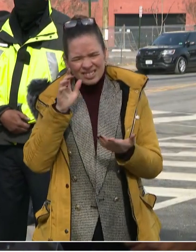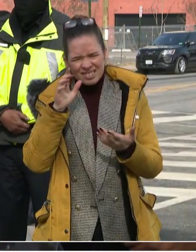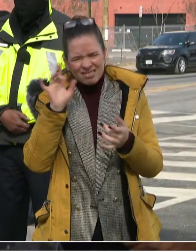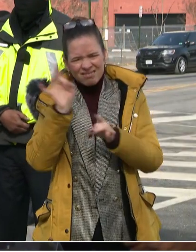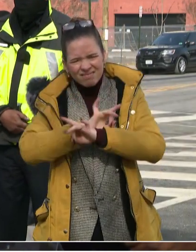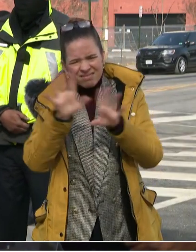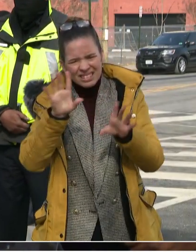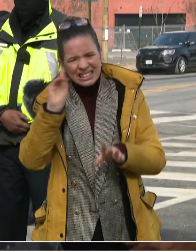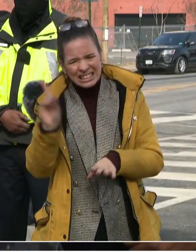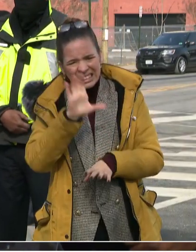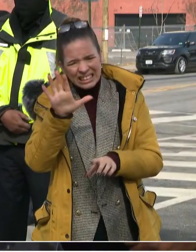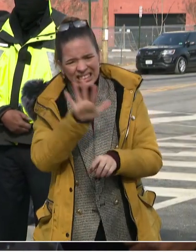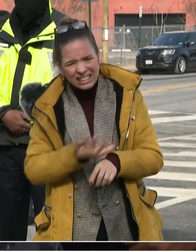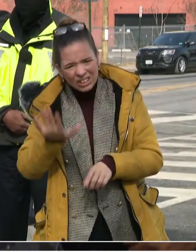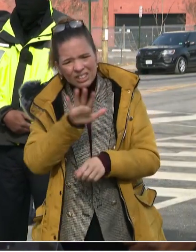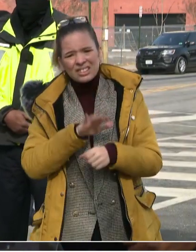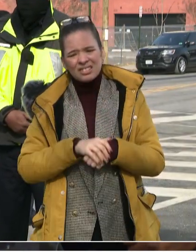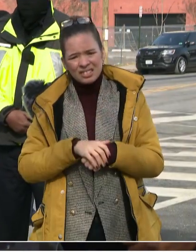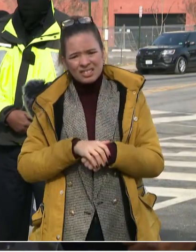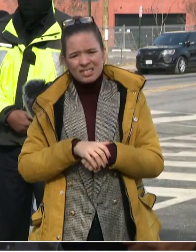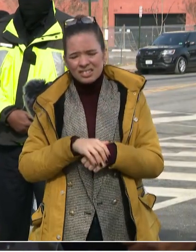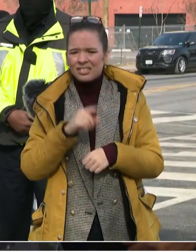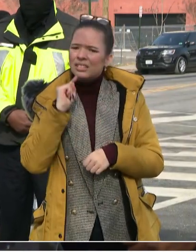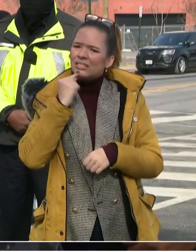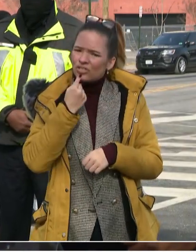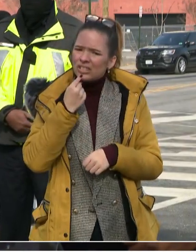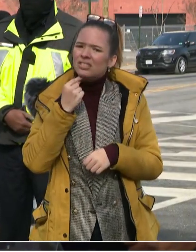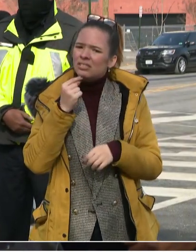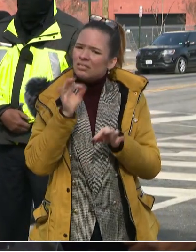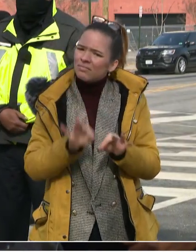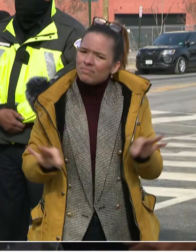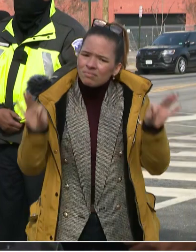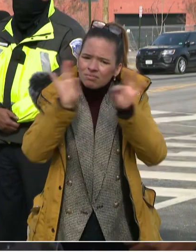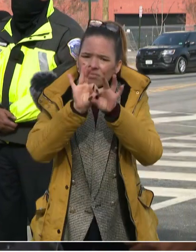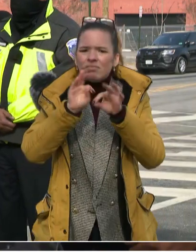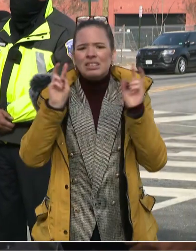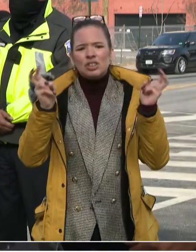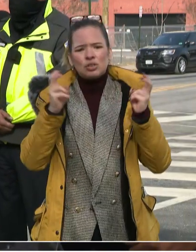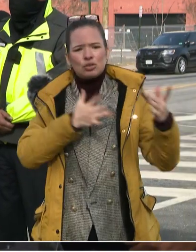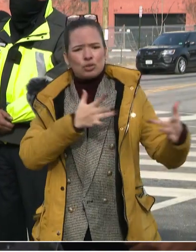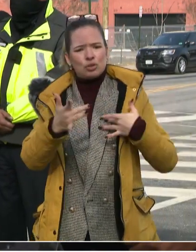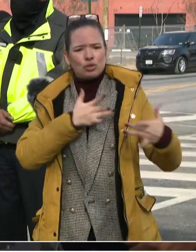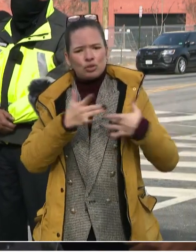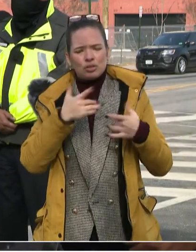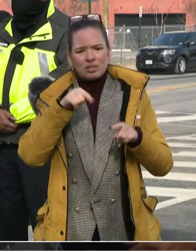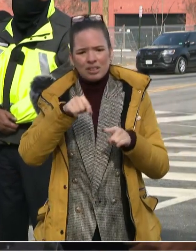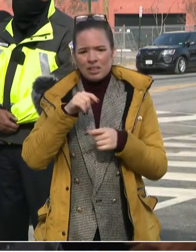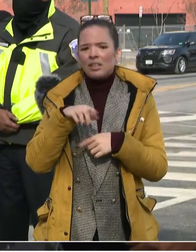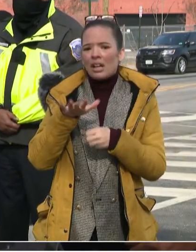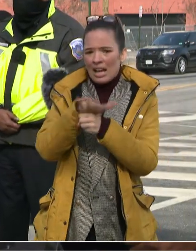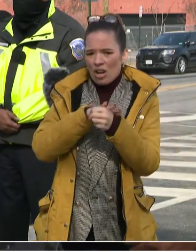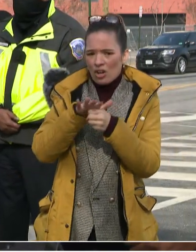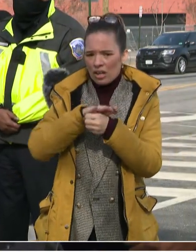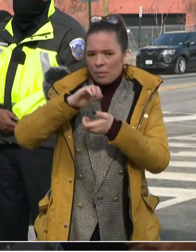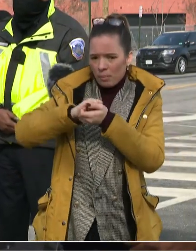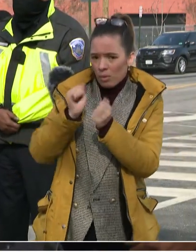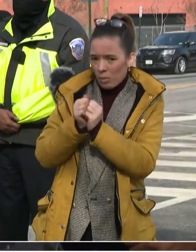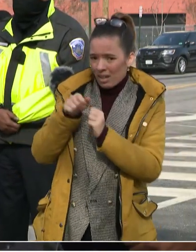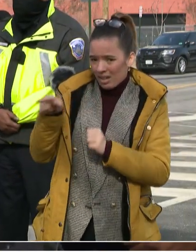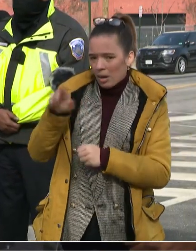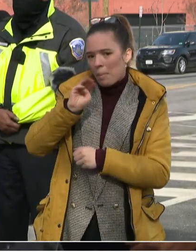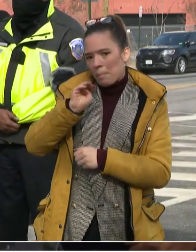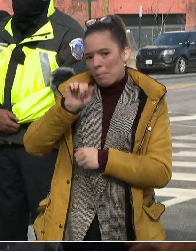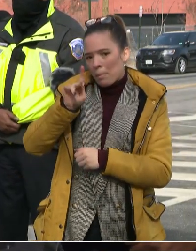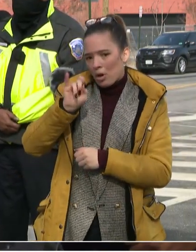This is an extremely serious issue, which is why our county is committed to working with Mayor Bowser and the district